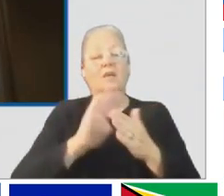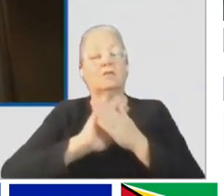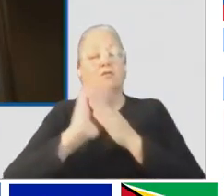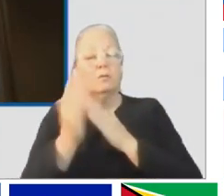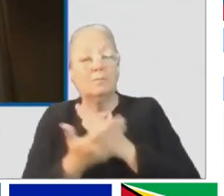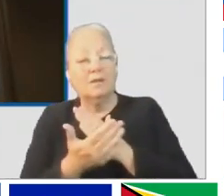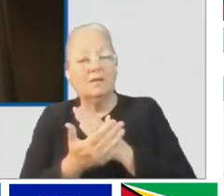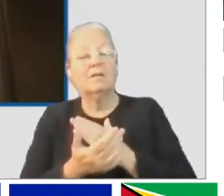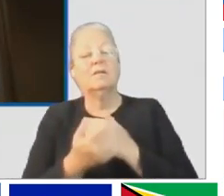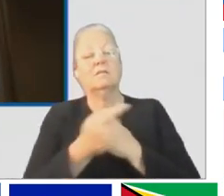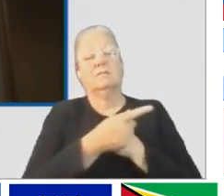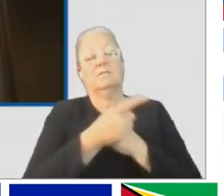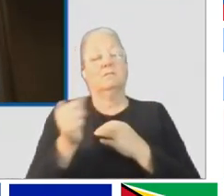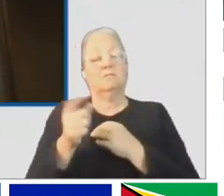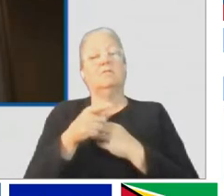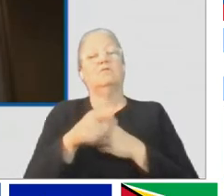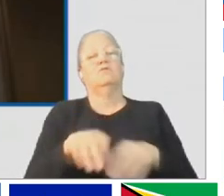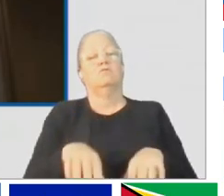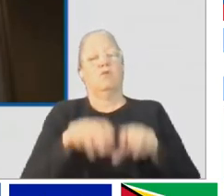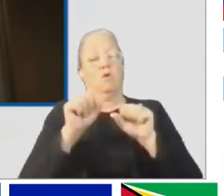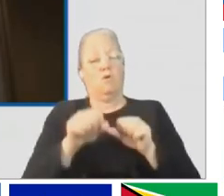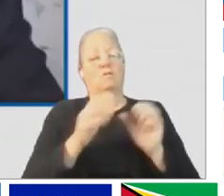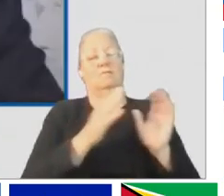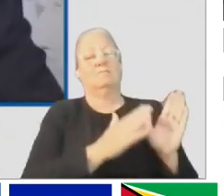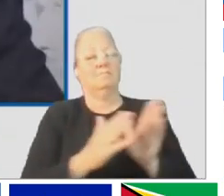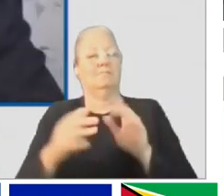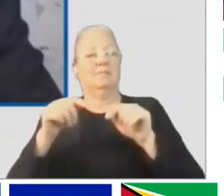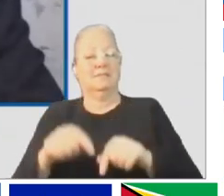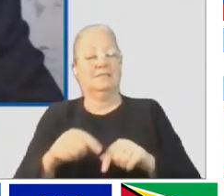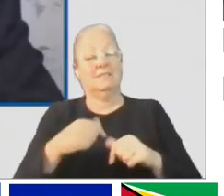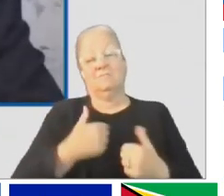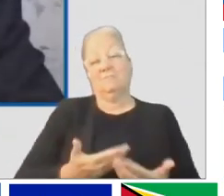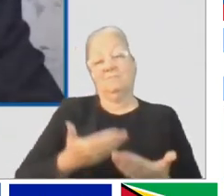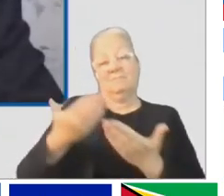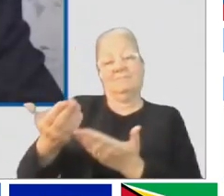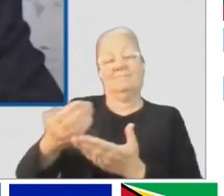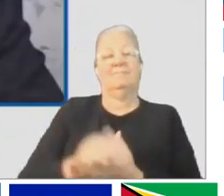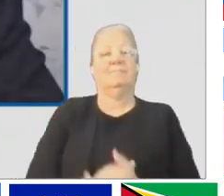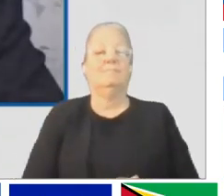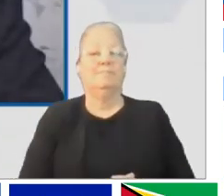organizing and hosting this important event. Mr. Glaze.